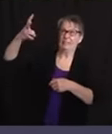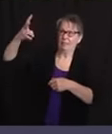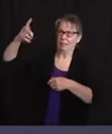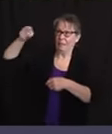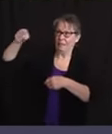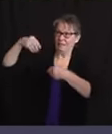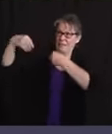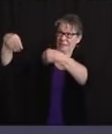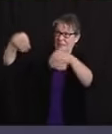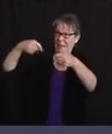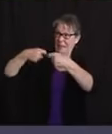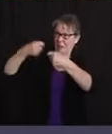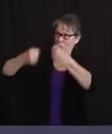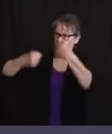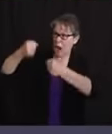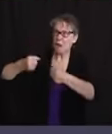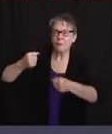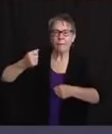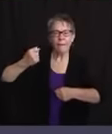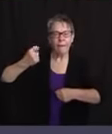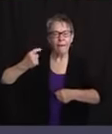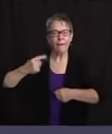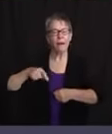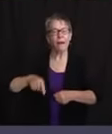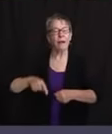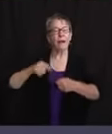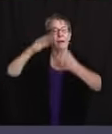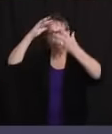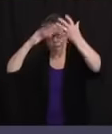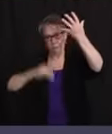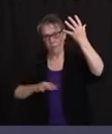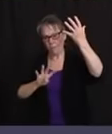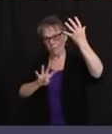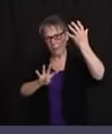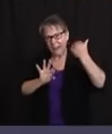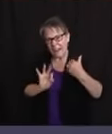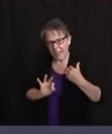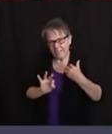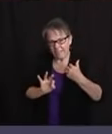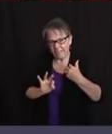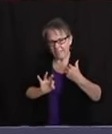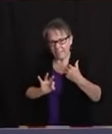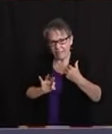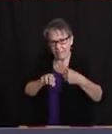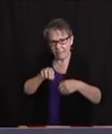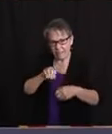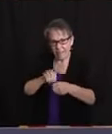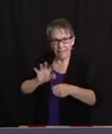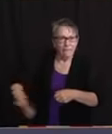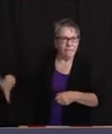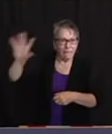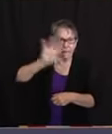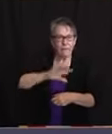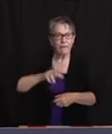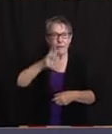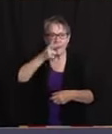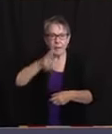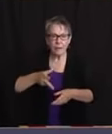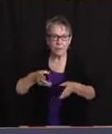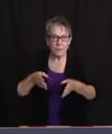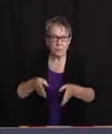that. Let's go back to Elise. Elise, I can barely see you today. Hi, hello out there. Do you have